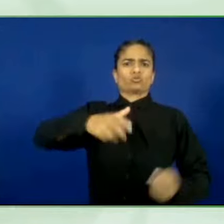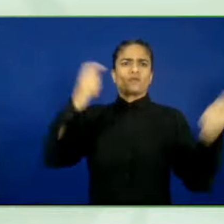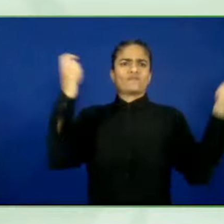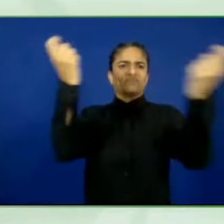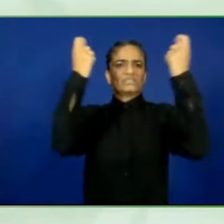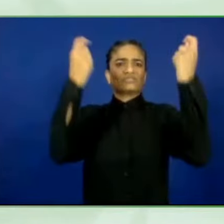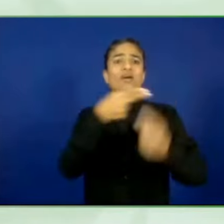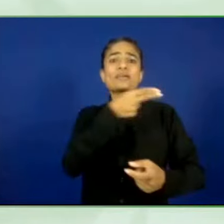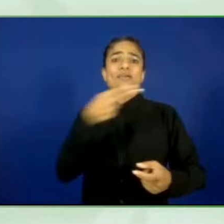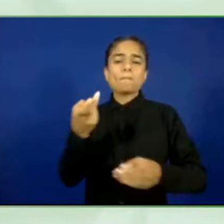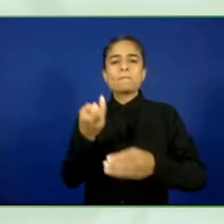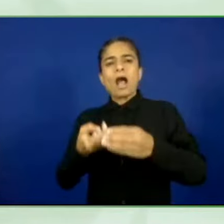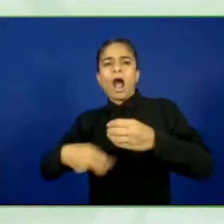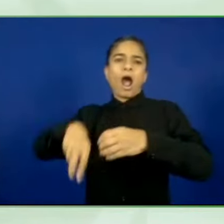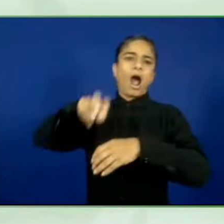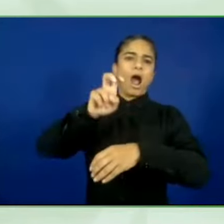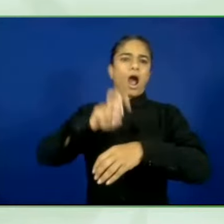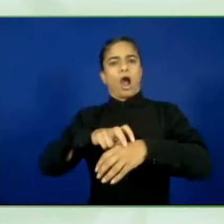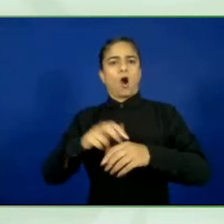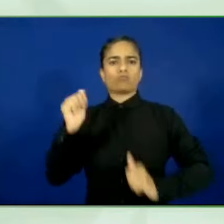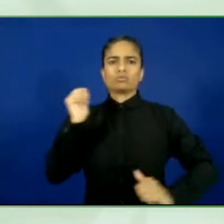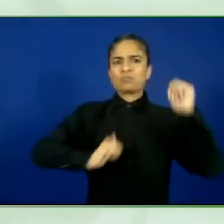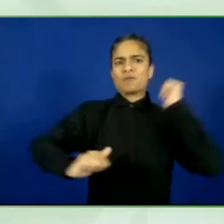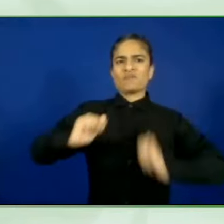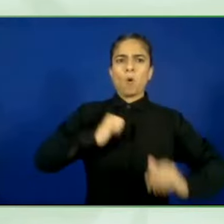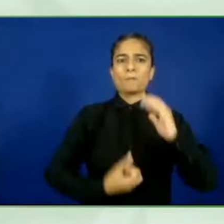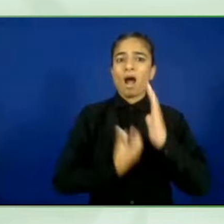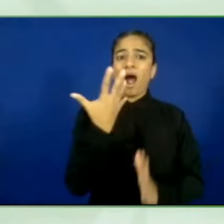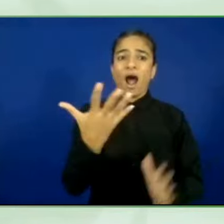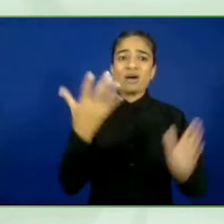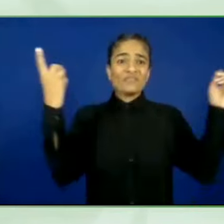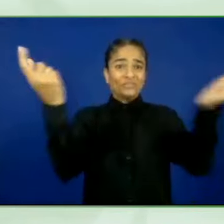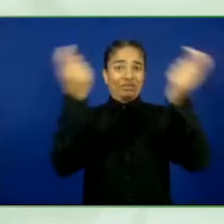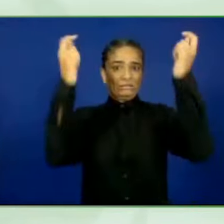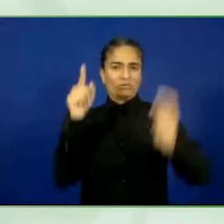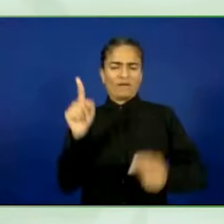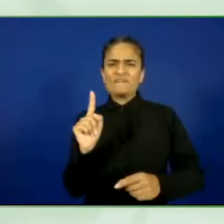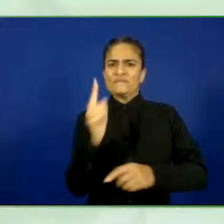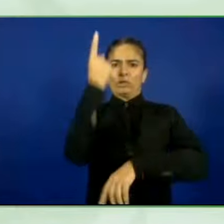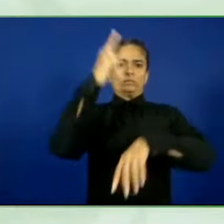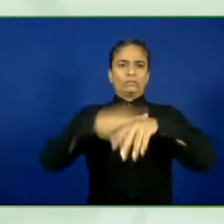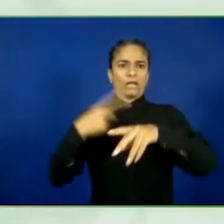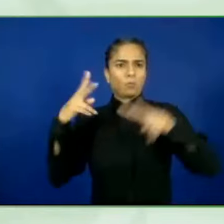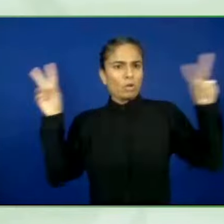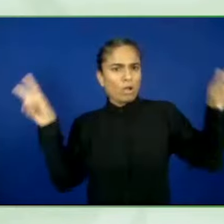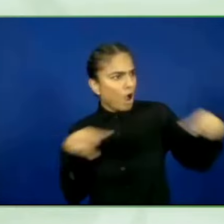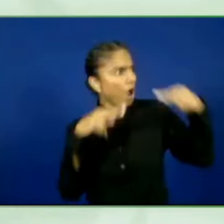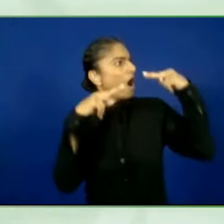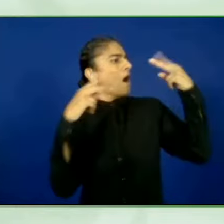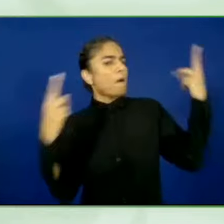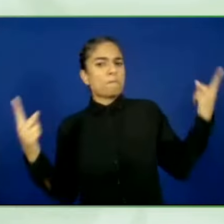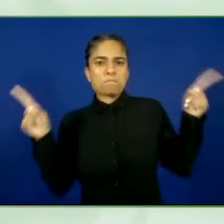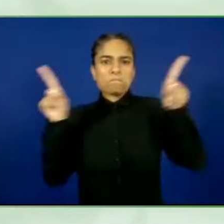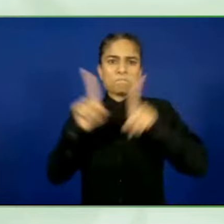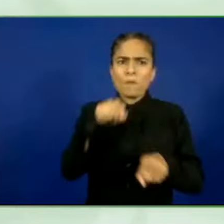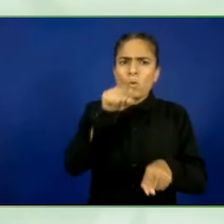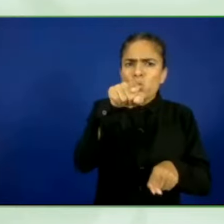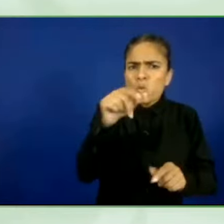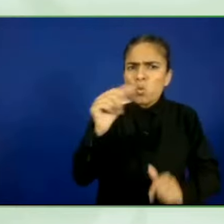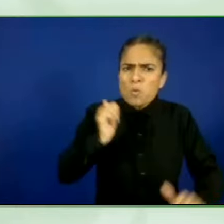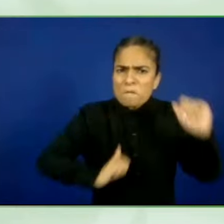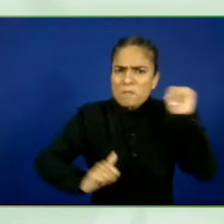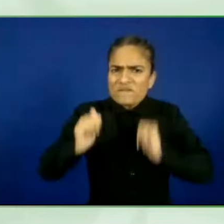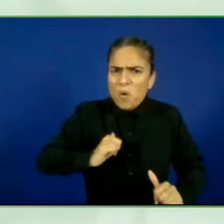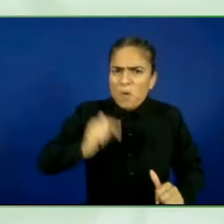when you started performing in that and sharing your artwork. Will you tell us a little bit about your interest in the arts